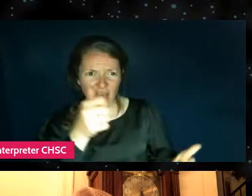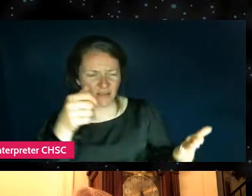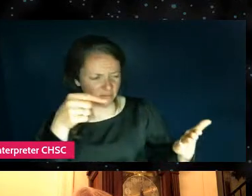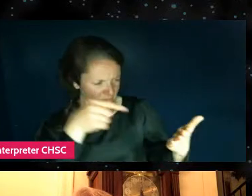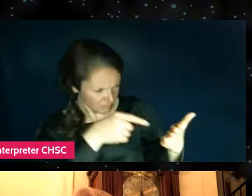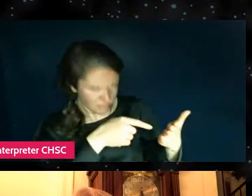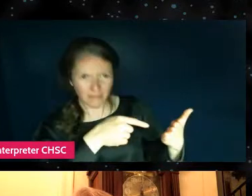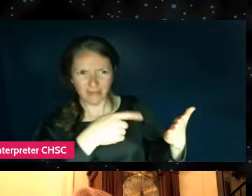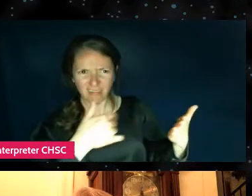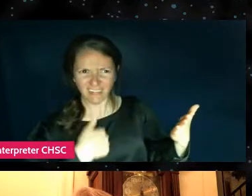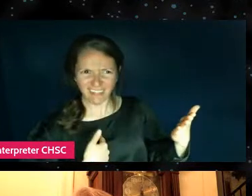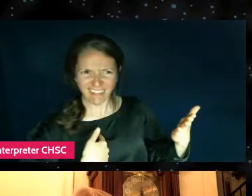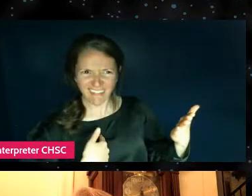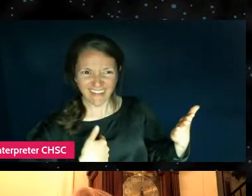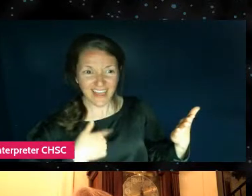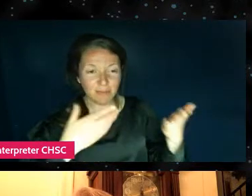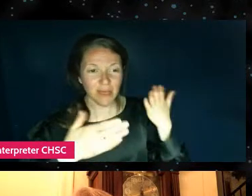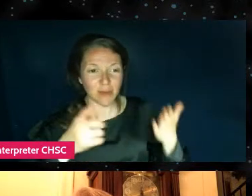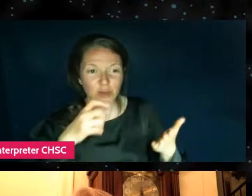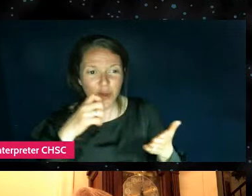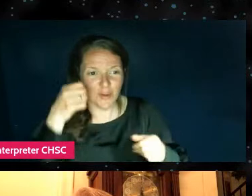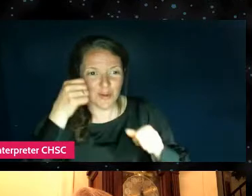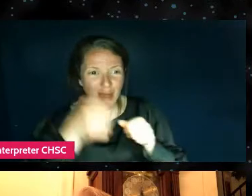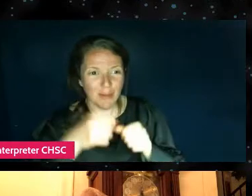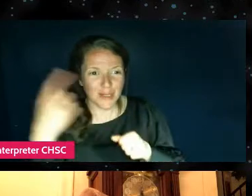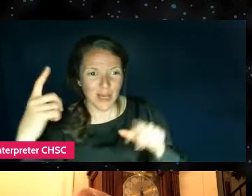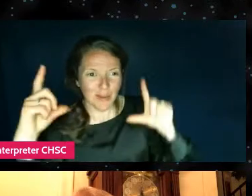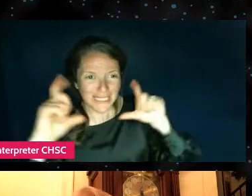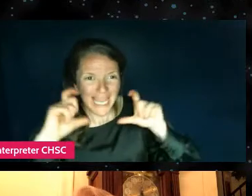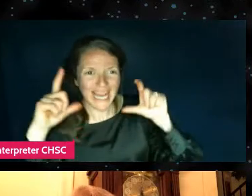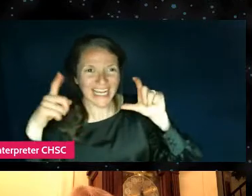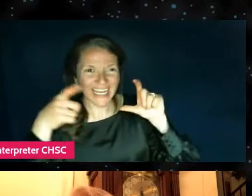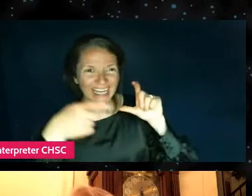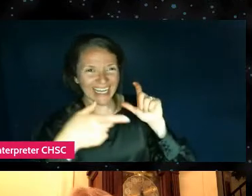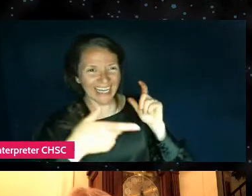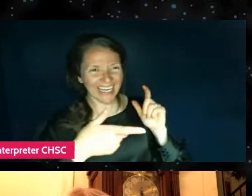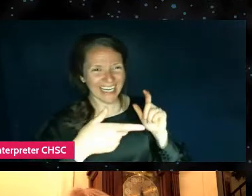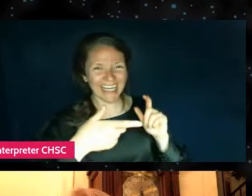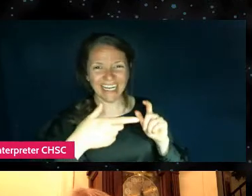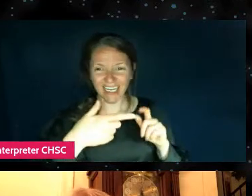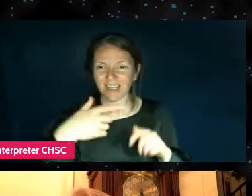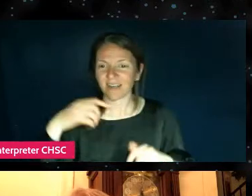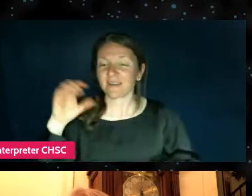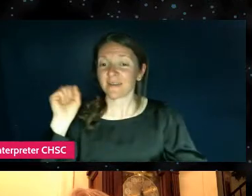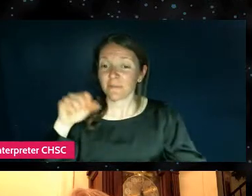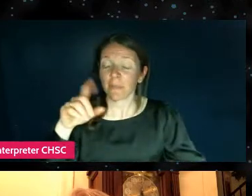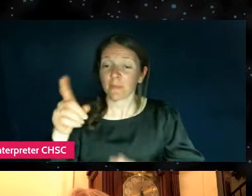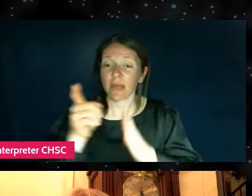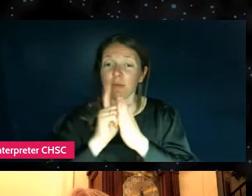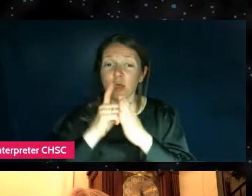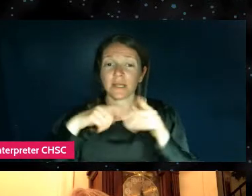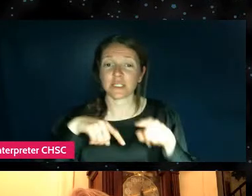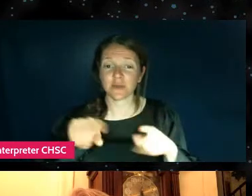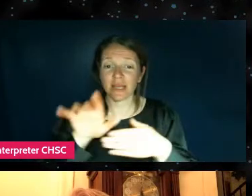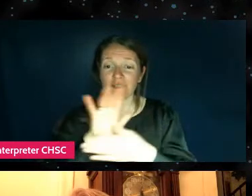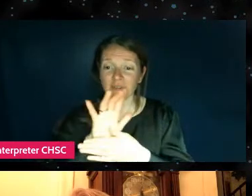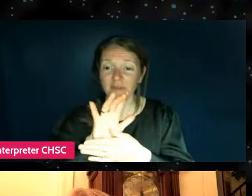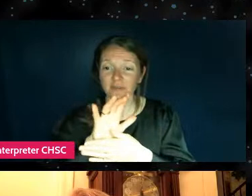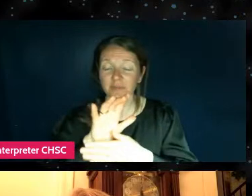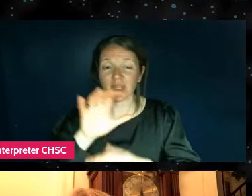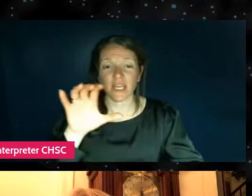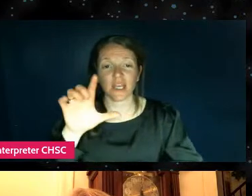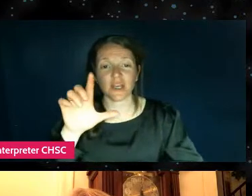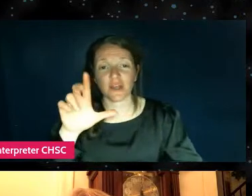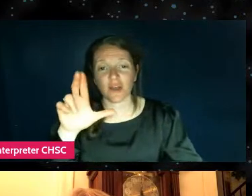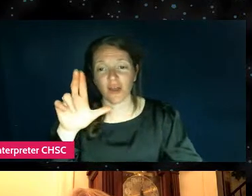that you don't necessarily remember taking. Yeah, no, and I mean, there was that one moment in the film where Claude,